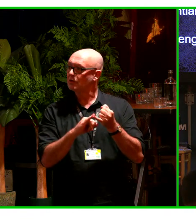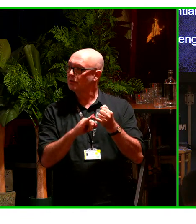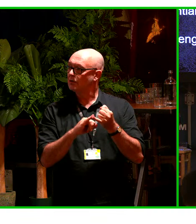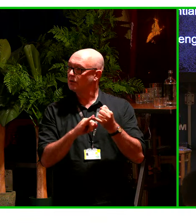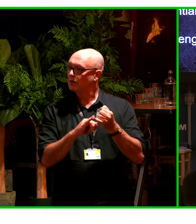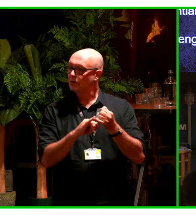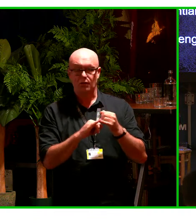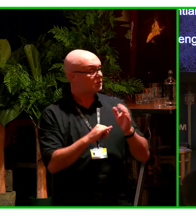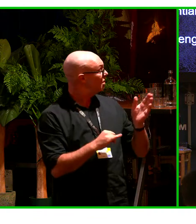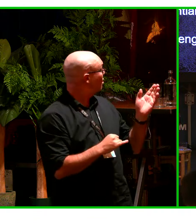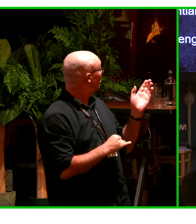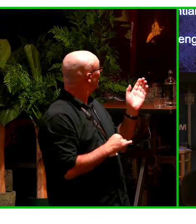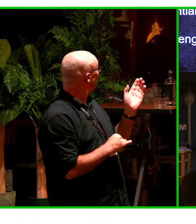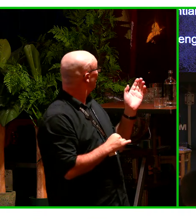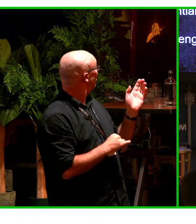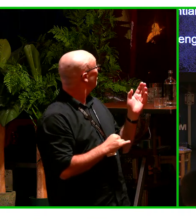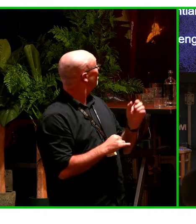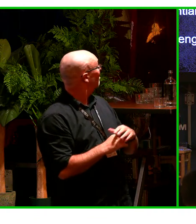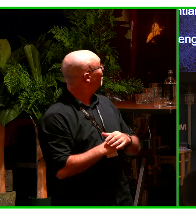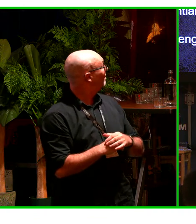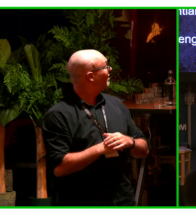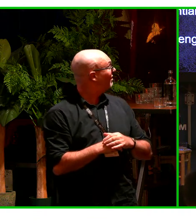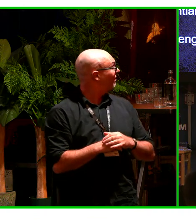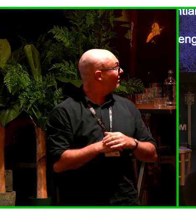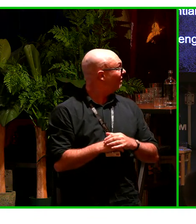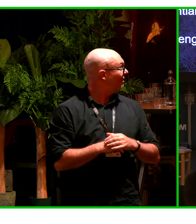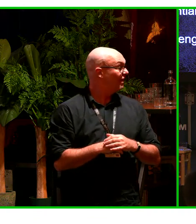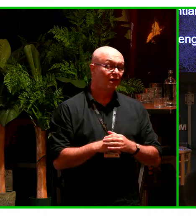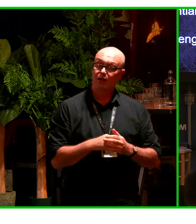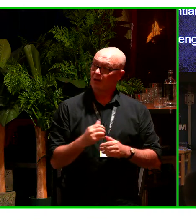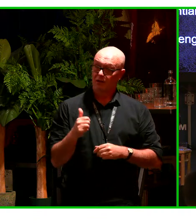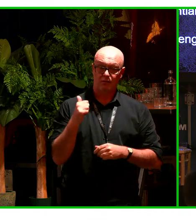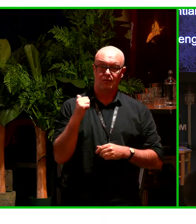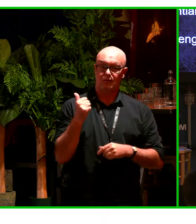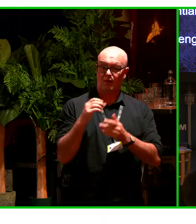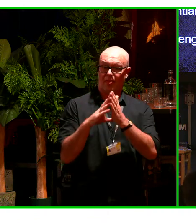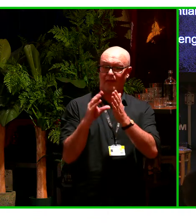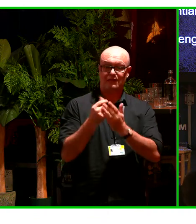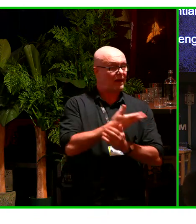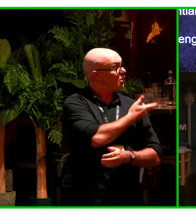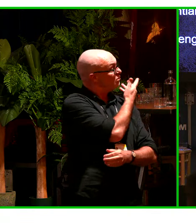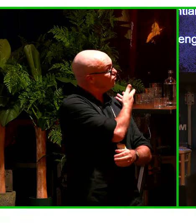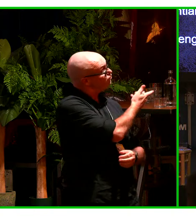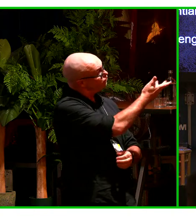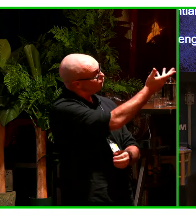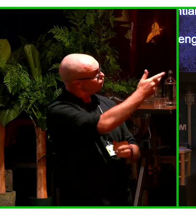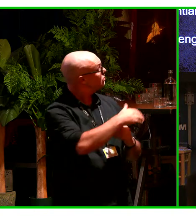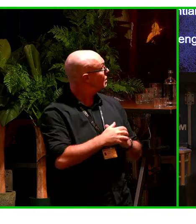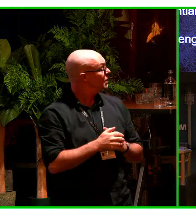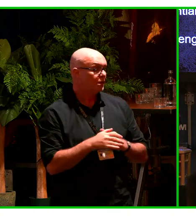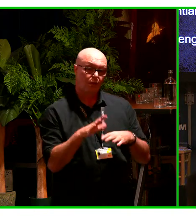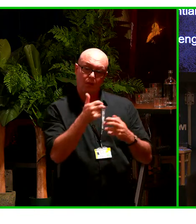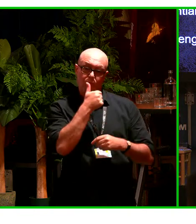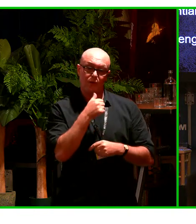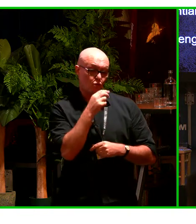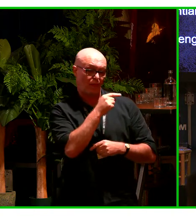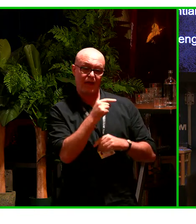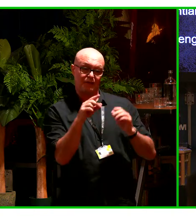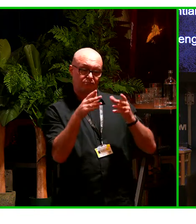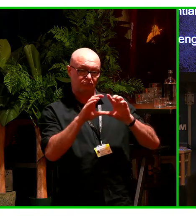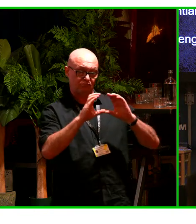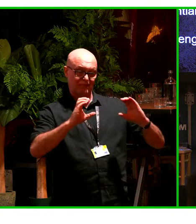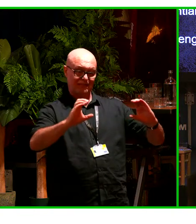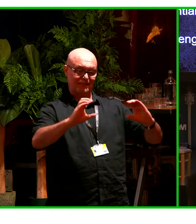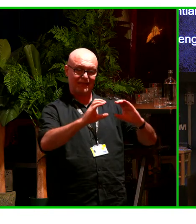the curtains here, you can probably just see the edge of a slab there for the roller disco. That slab there we